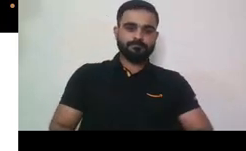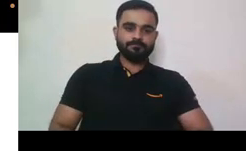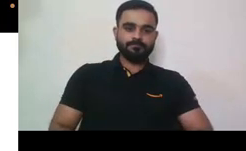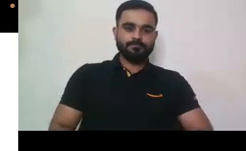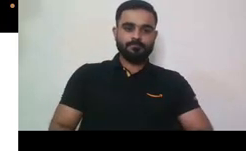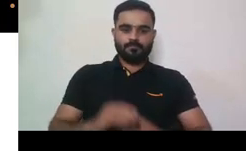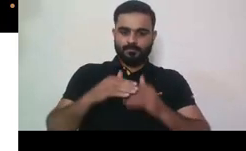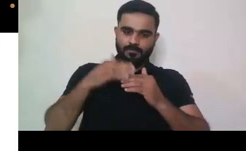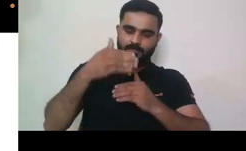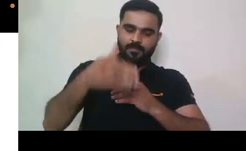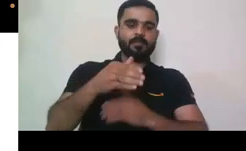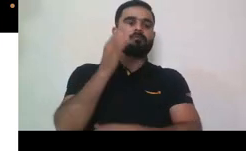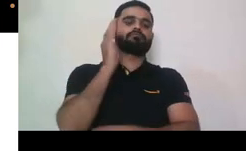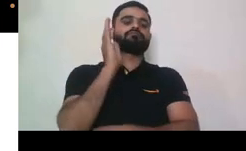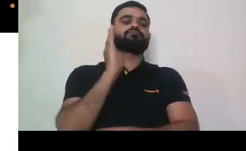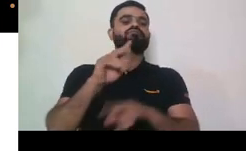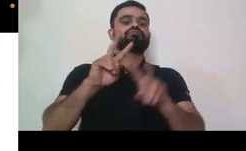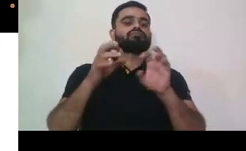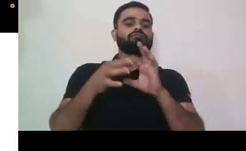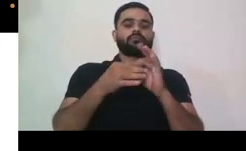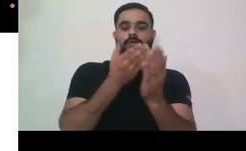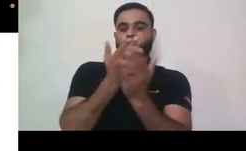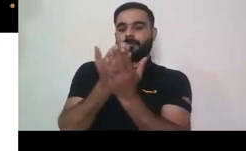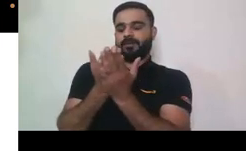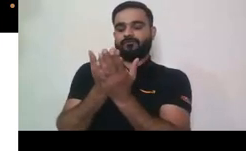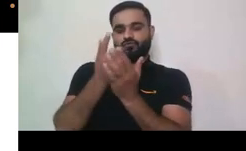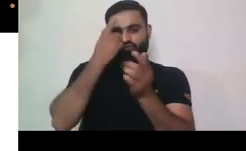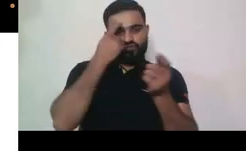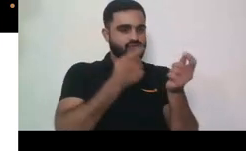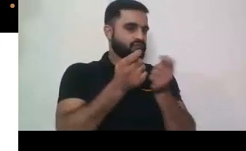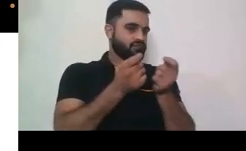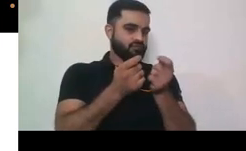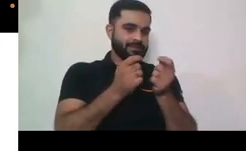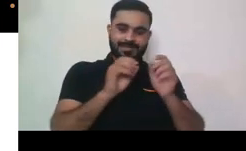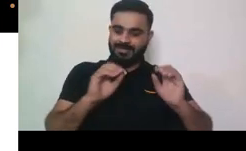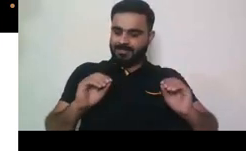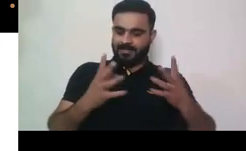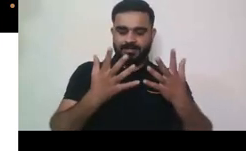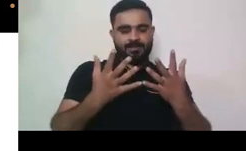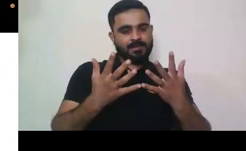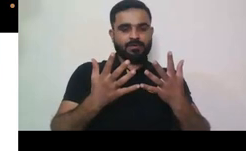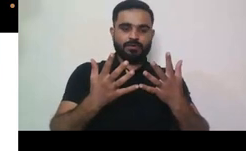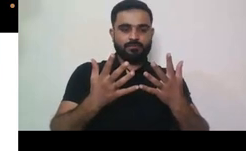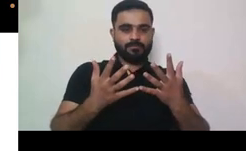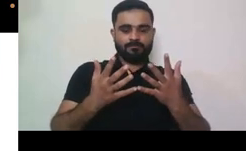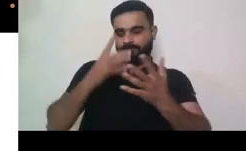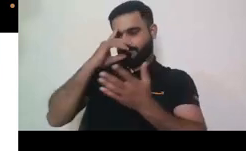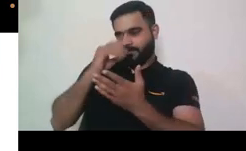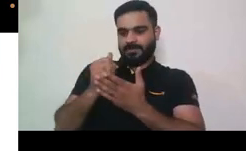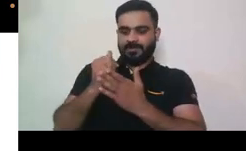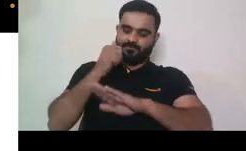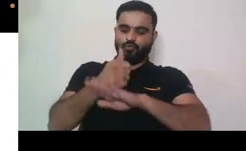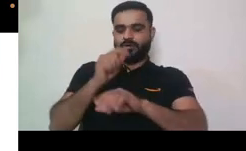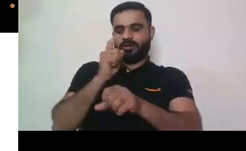Moving on to the next part, that is of participant roles. After starting we have decided to establish our